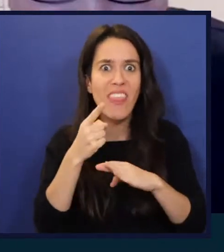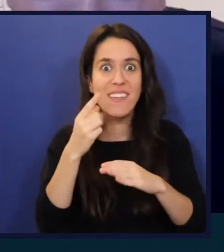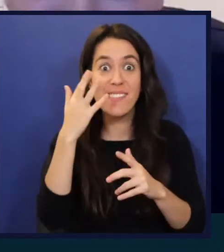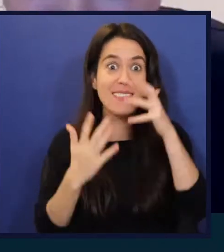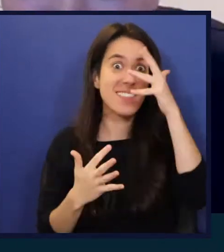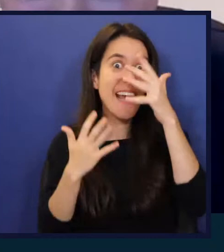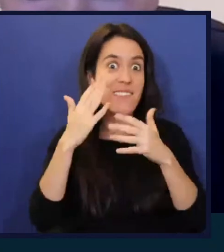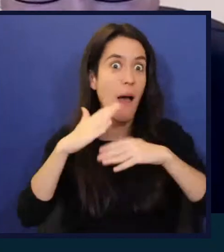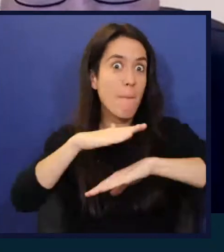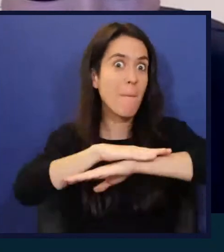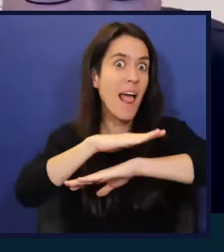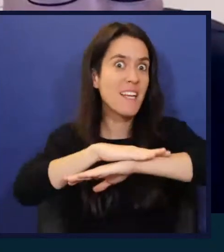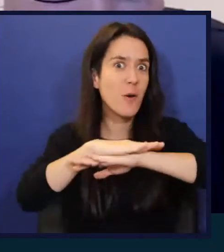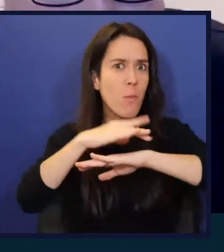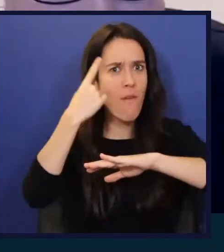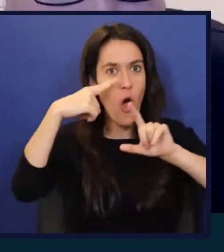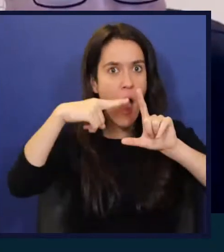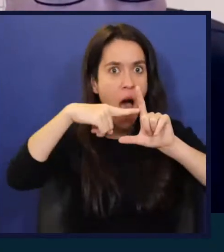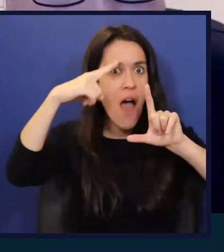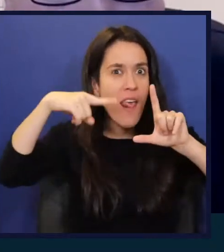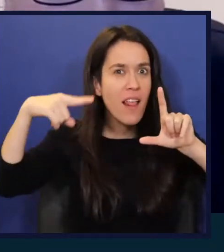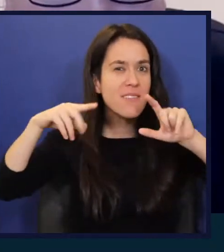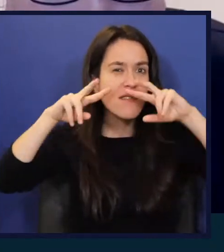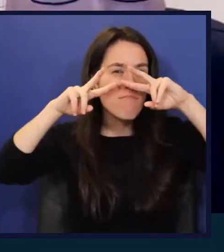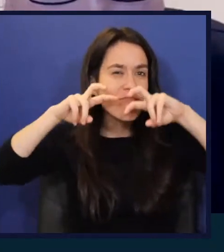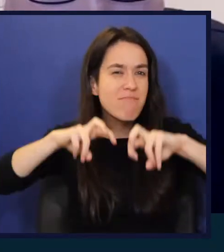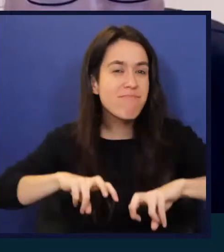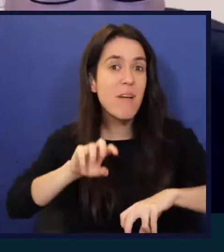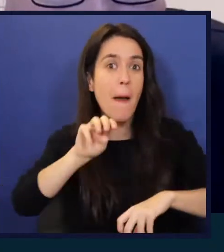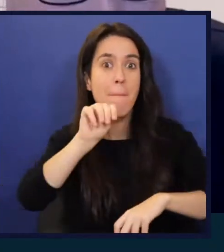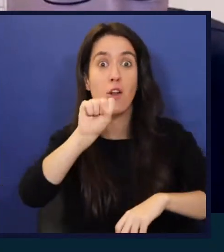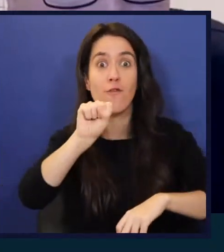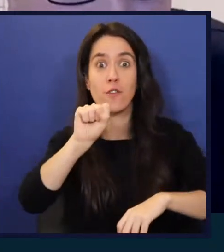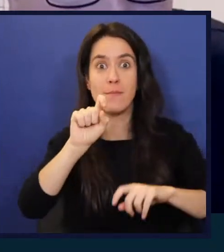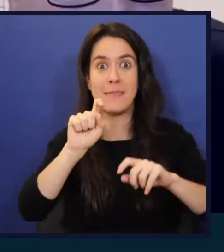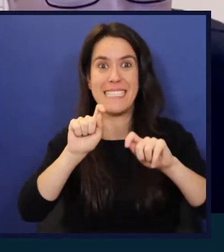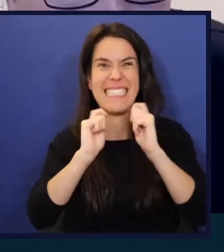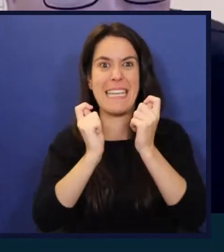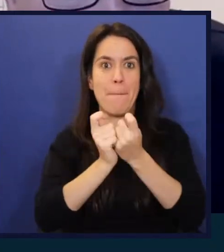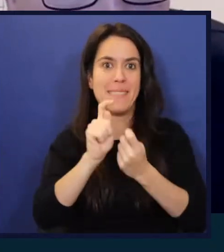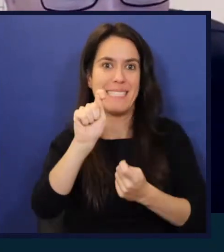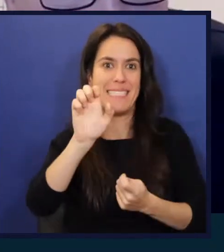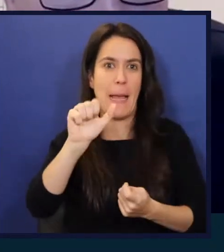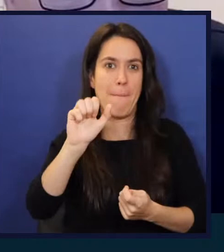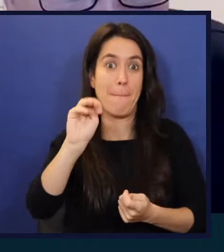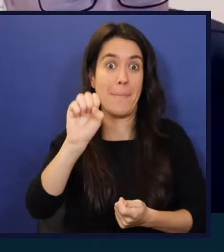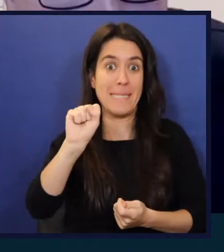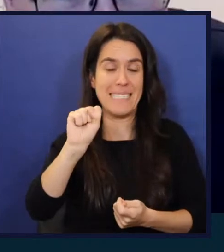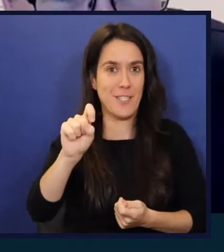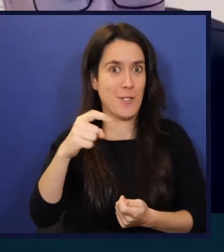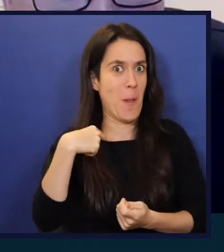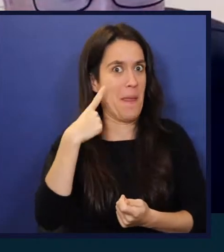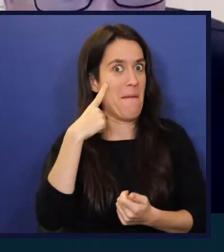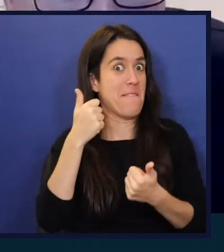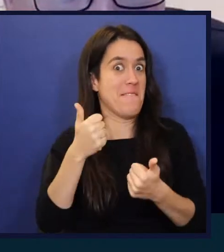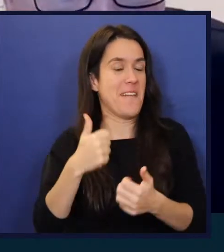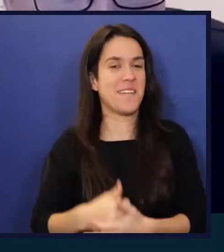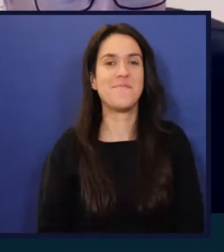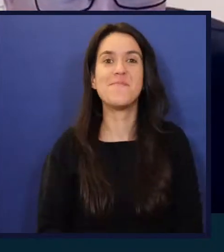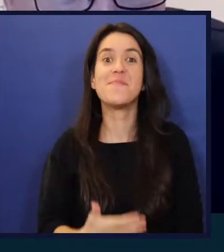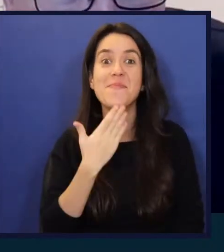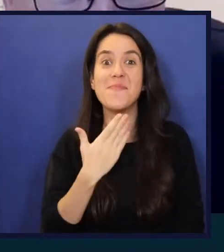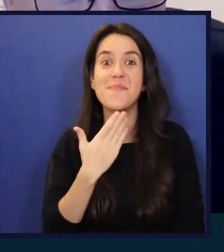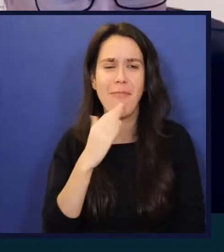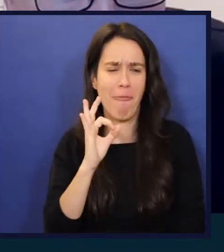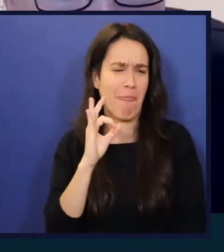do analytics and insights around Microsoft Teams using Power BI. So that will be a very good one as well. Oh, that's fantastic. I'm sure